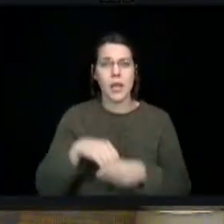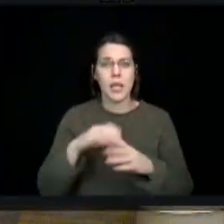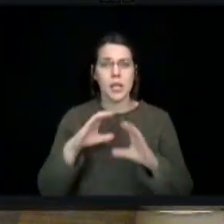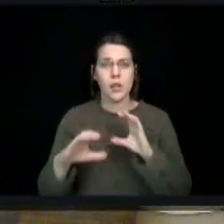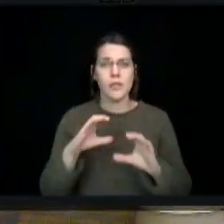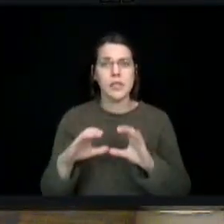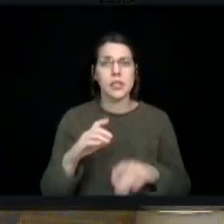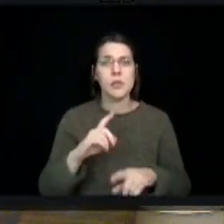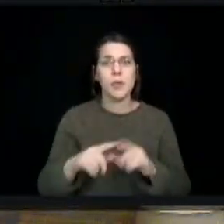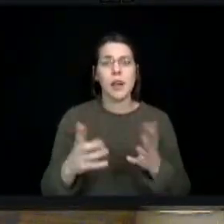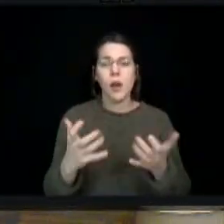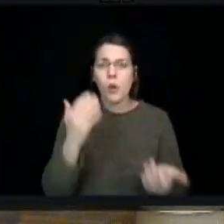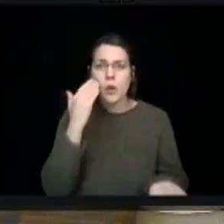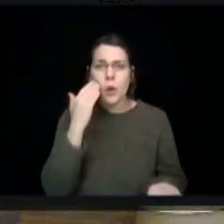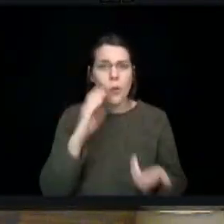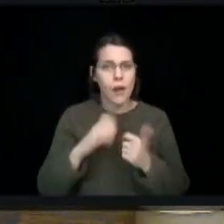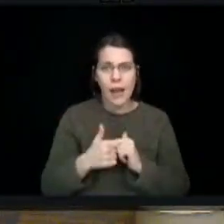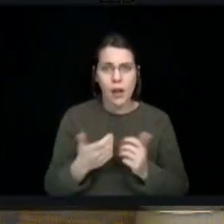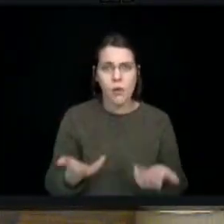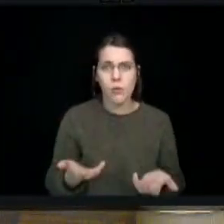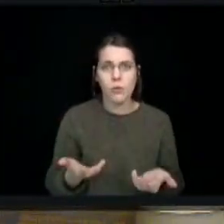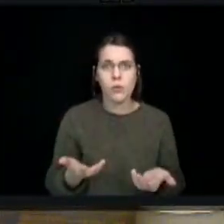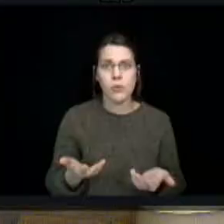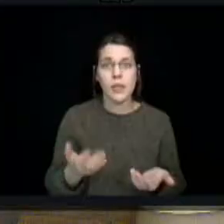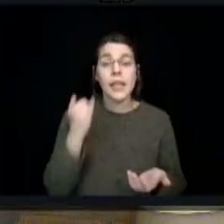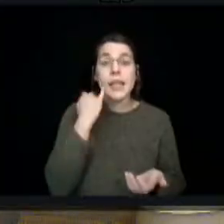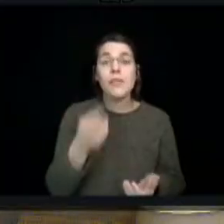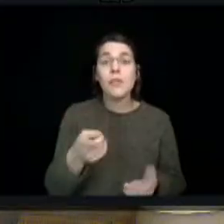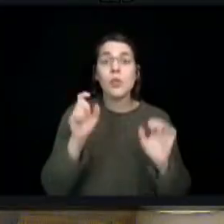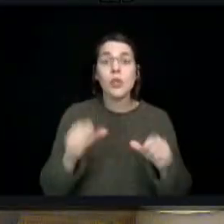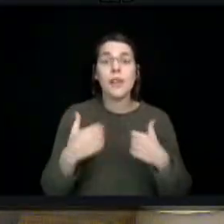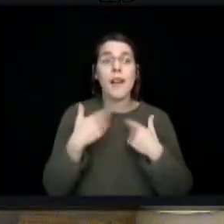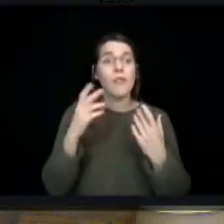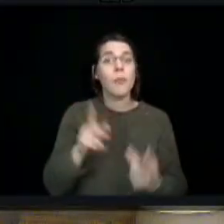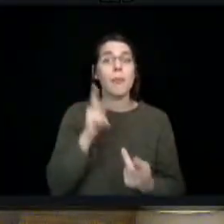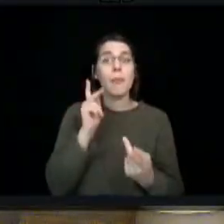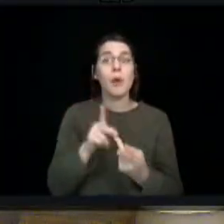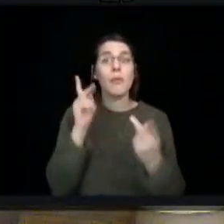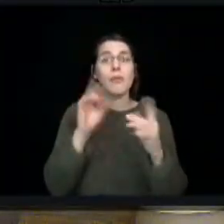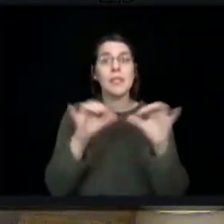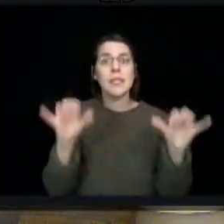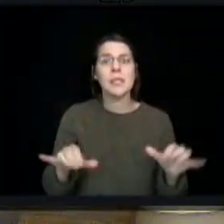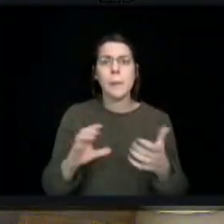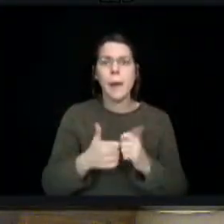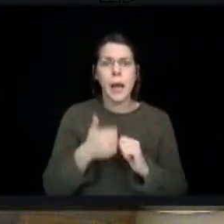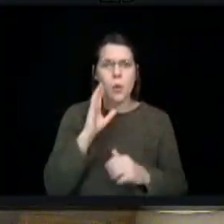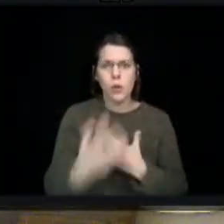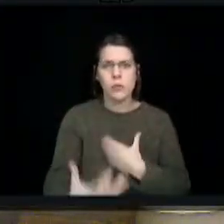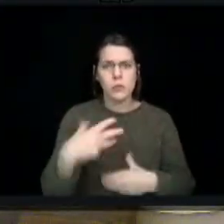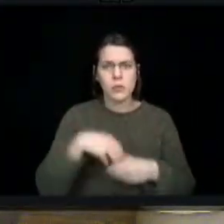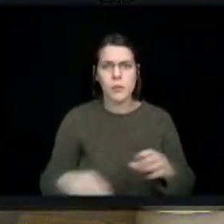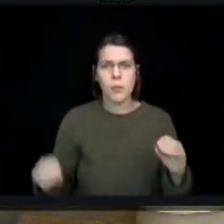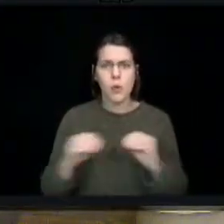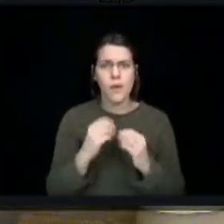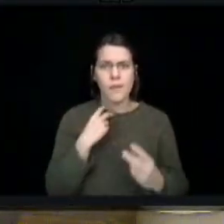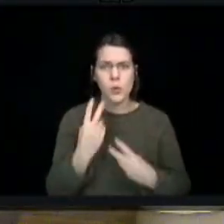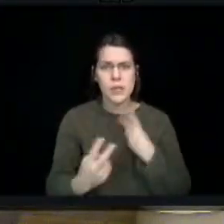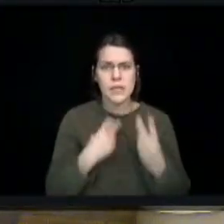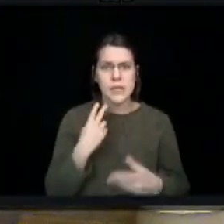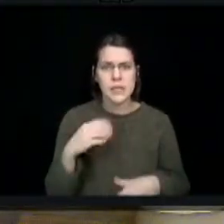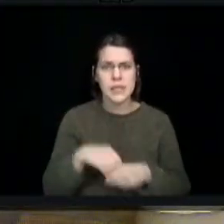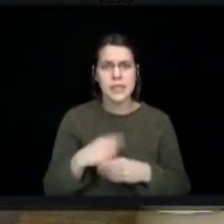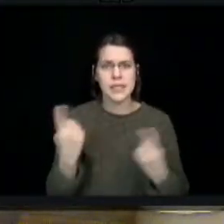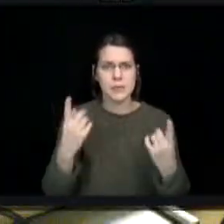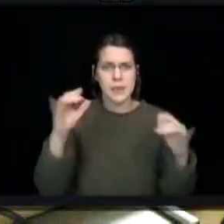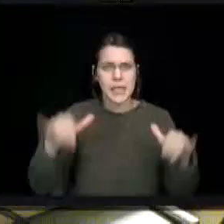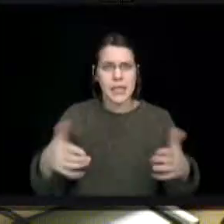want to know if you could have it perfect, how would you be more inclusive to include more voices in something like this as